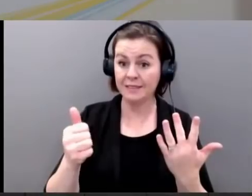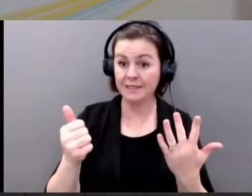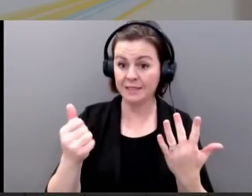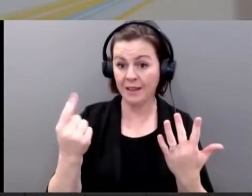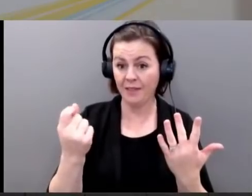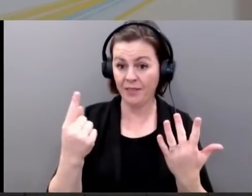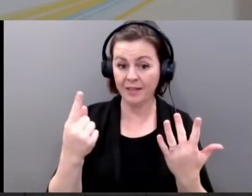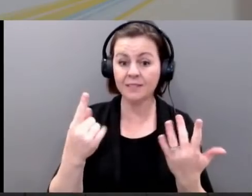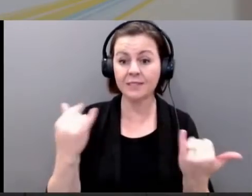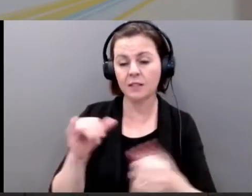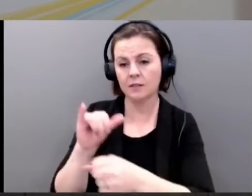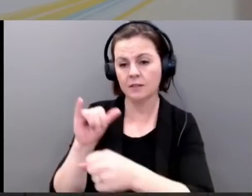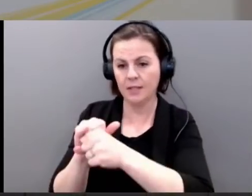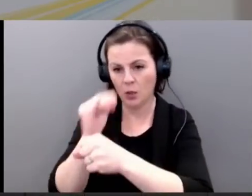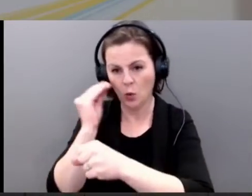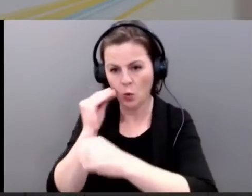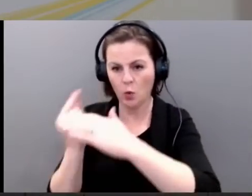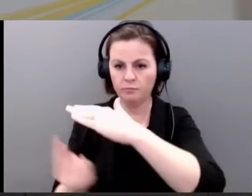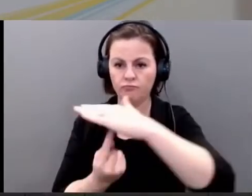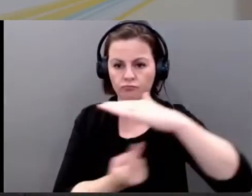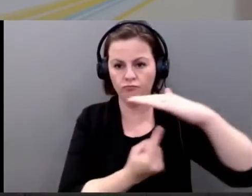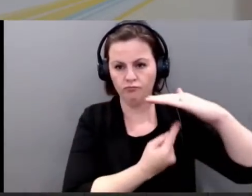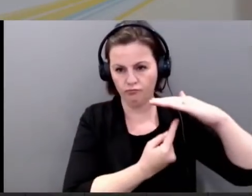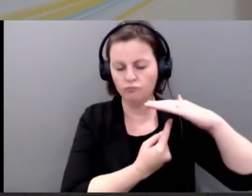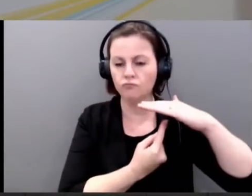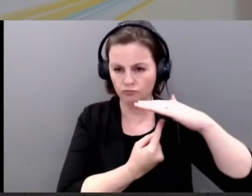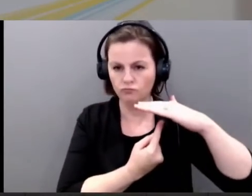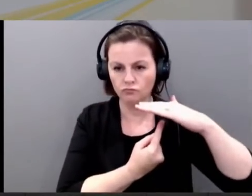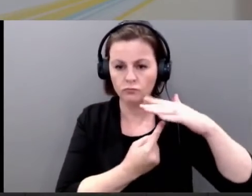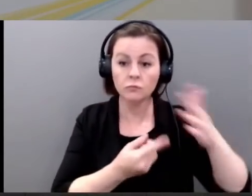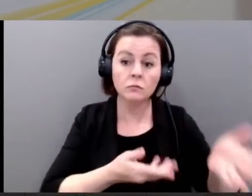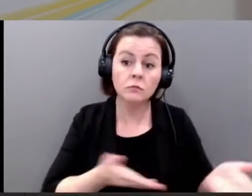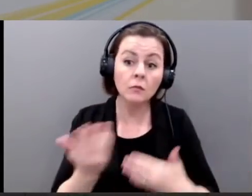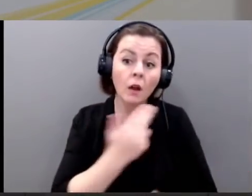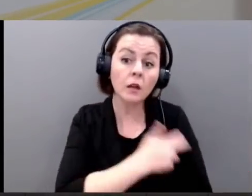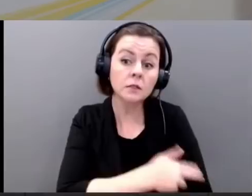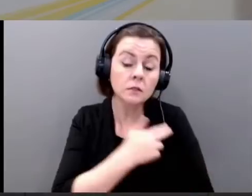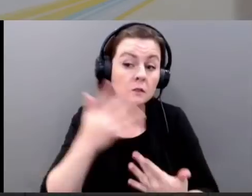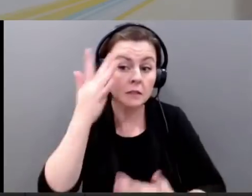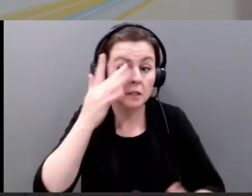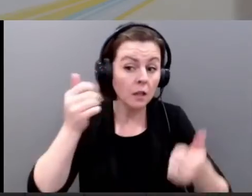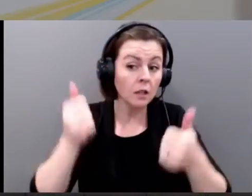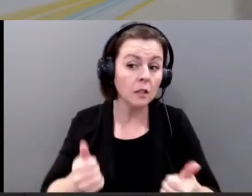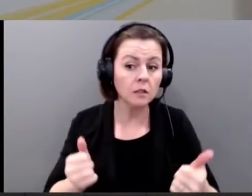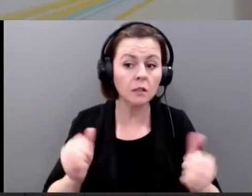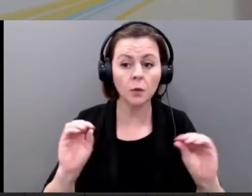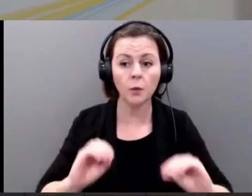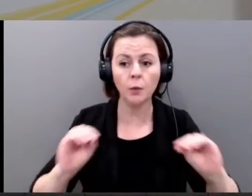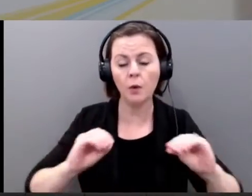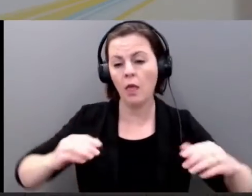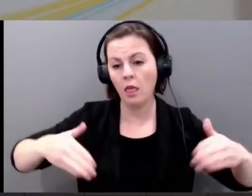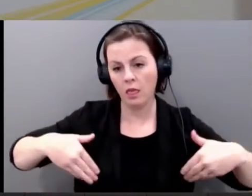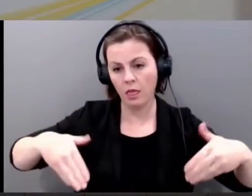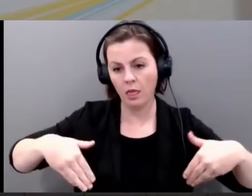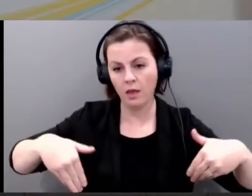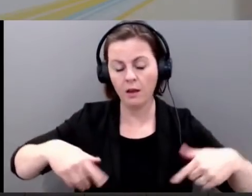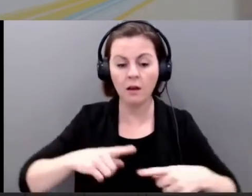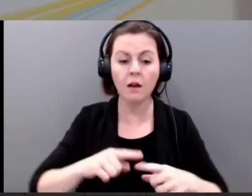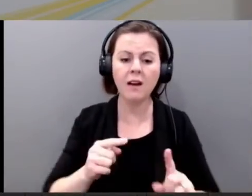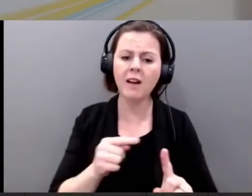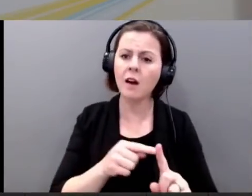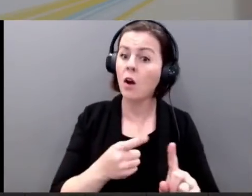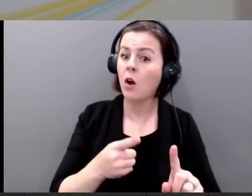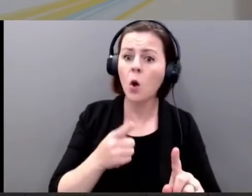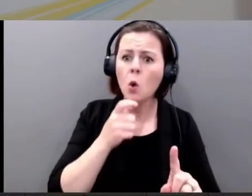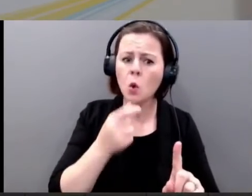have had no hospitalizations as a result of COVID-19. At this point, the source of this outbreak is